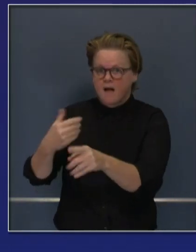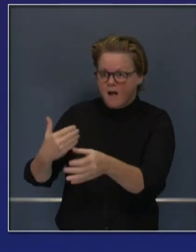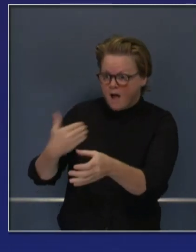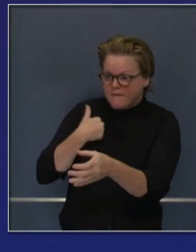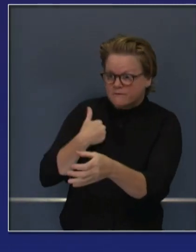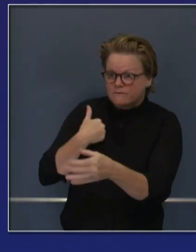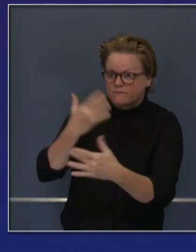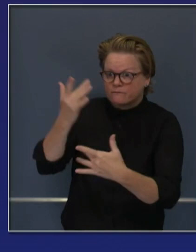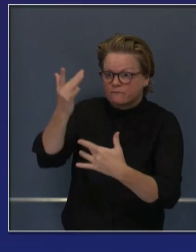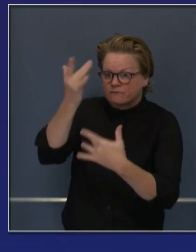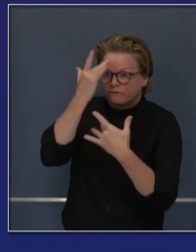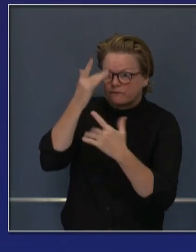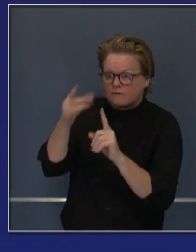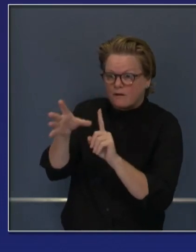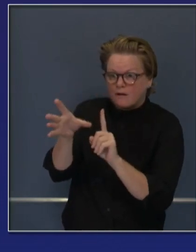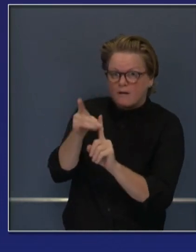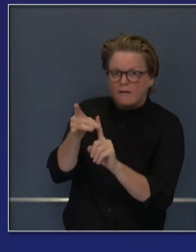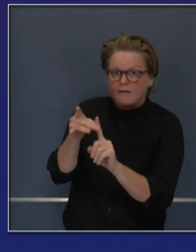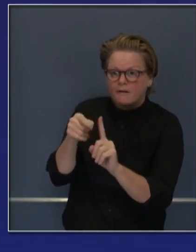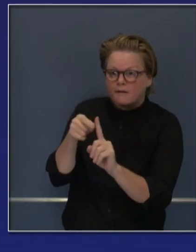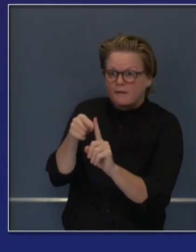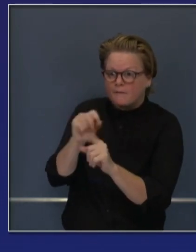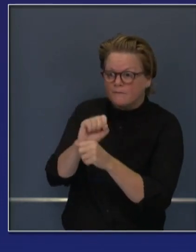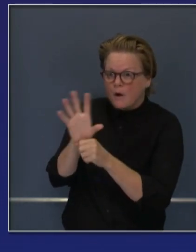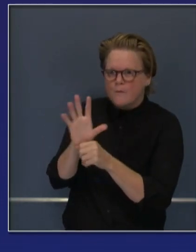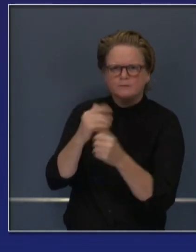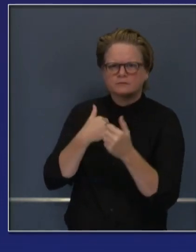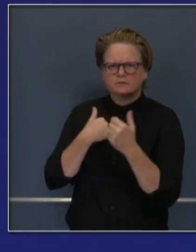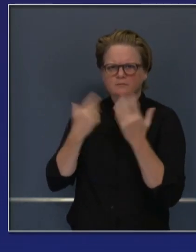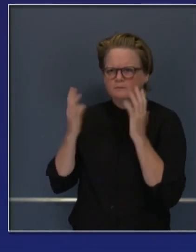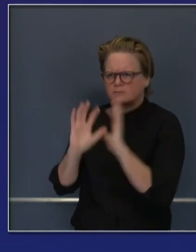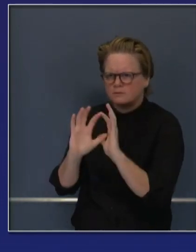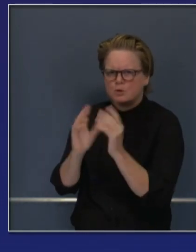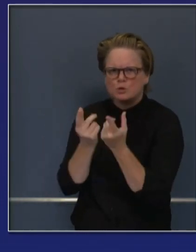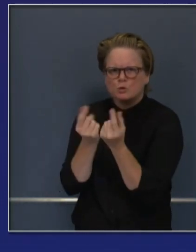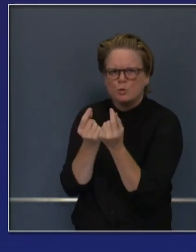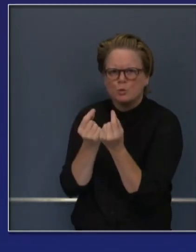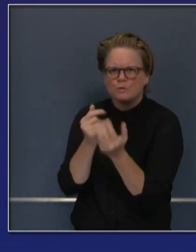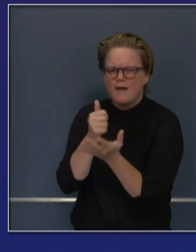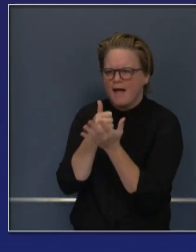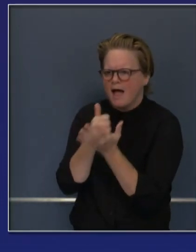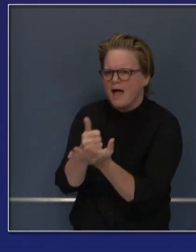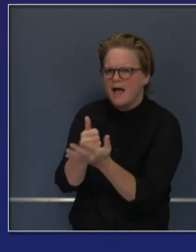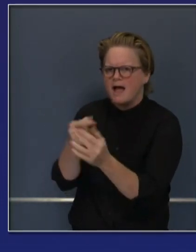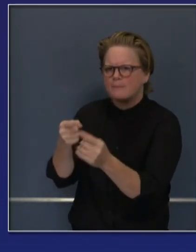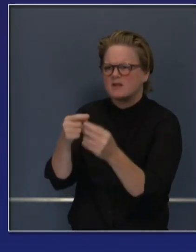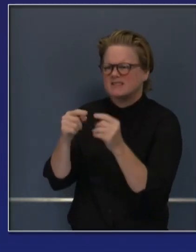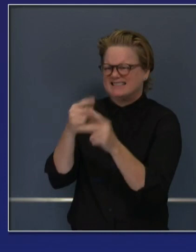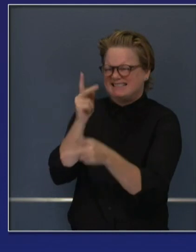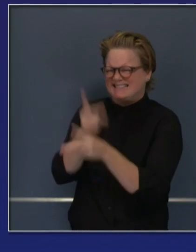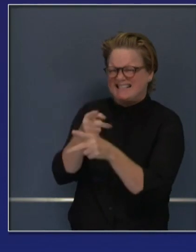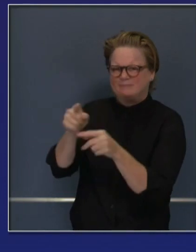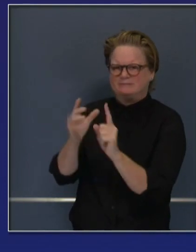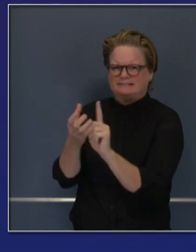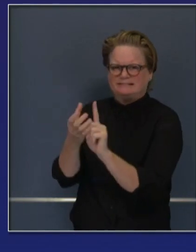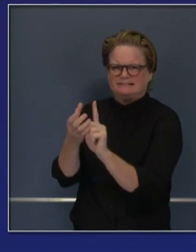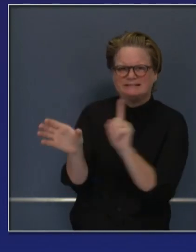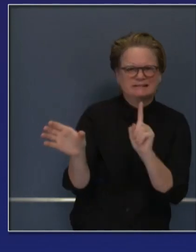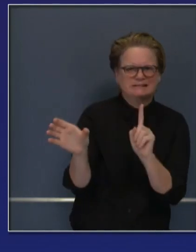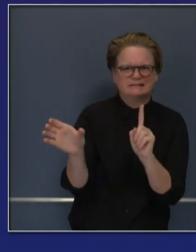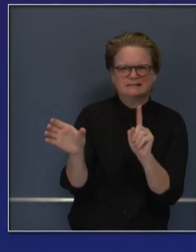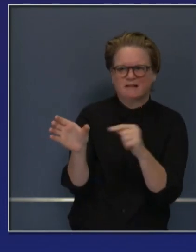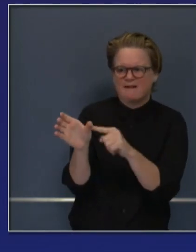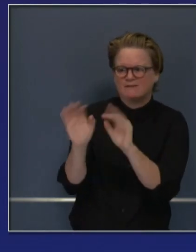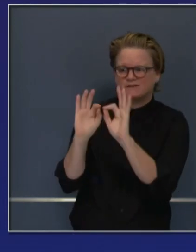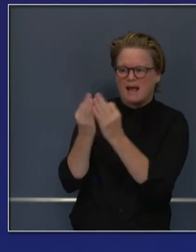protocol to protect their health, but also protect others through isolation and quarantine. One of the things we needed to do, and we were proactive, is